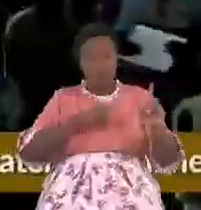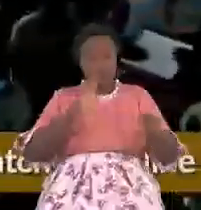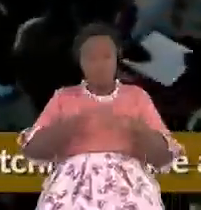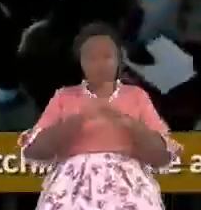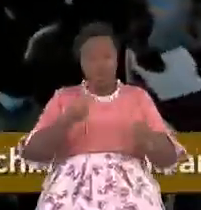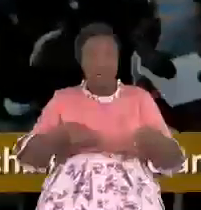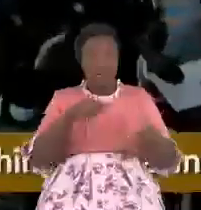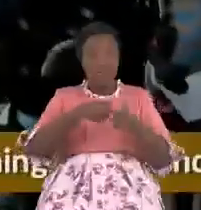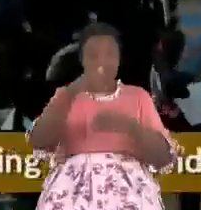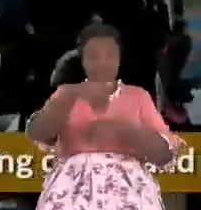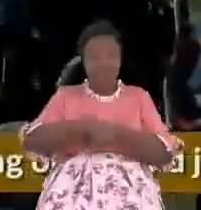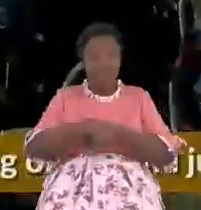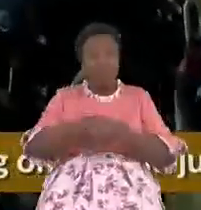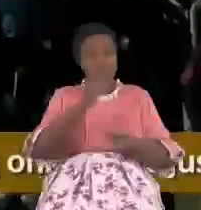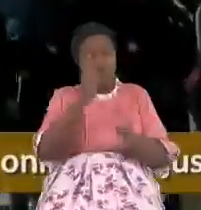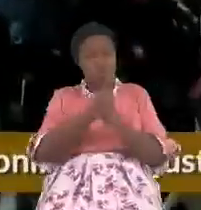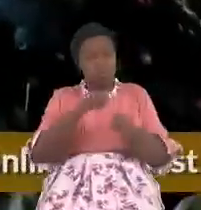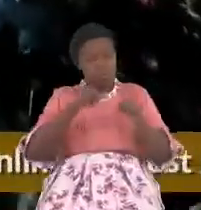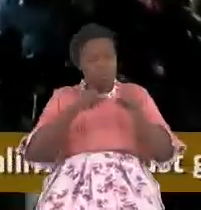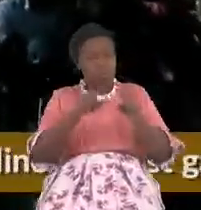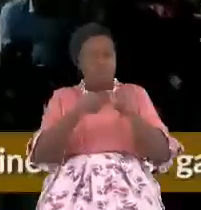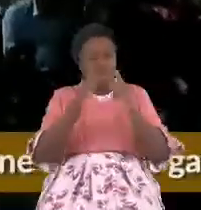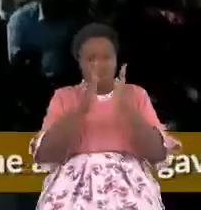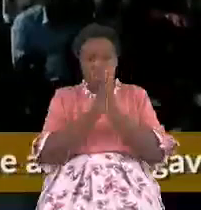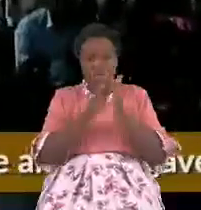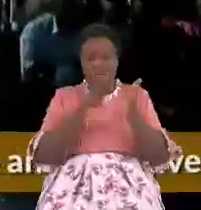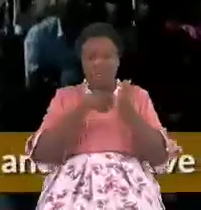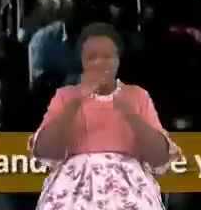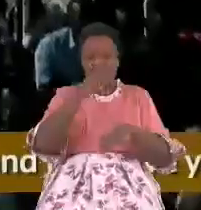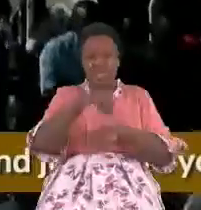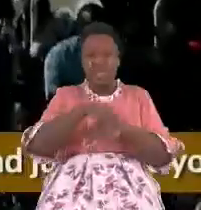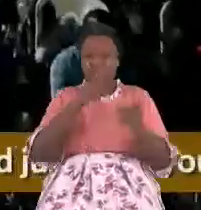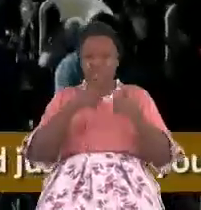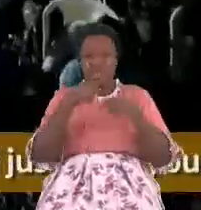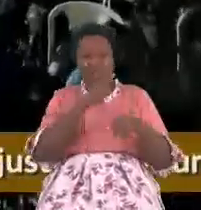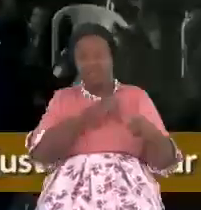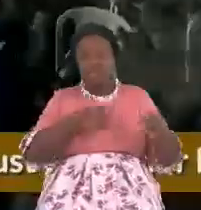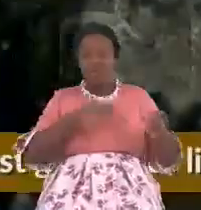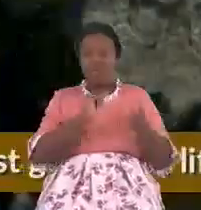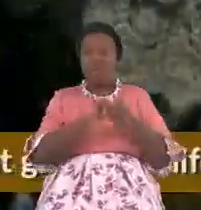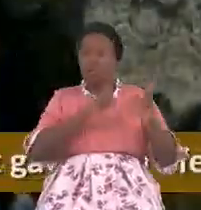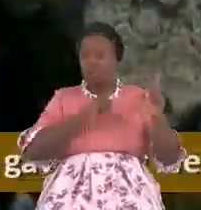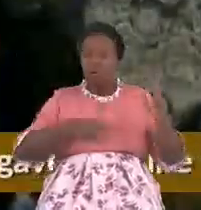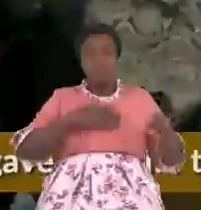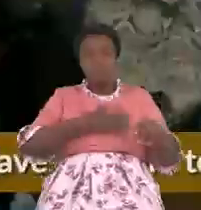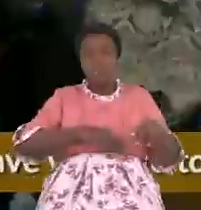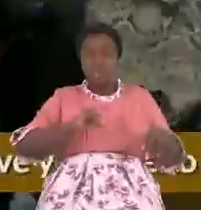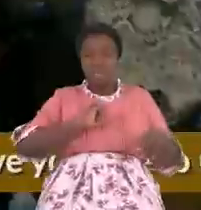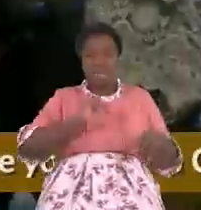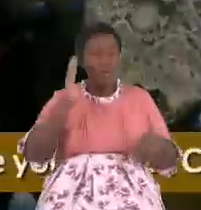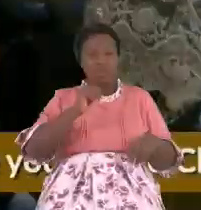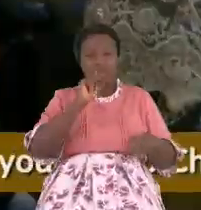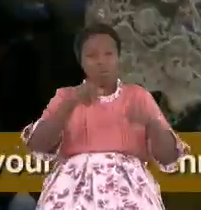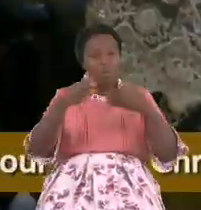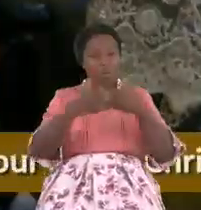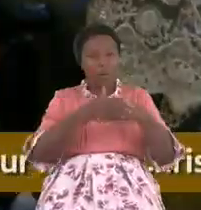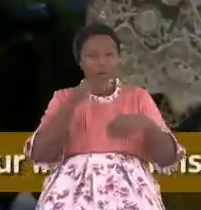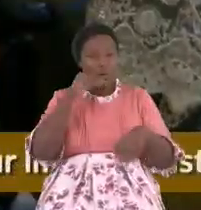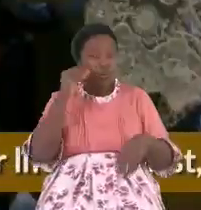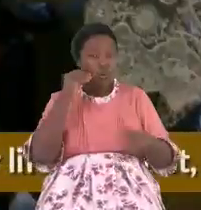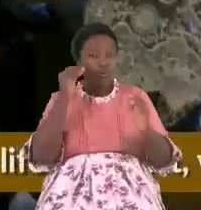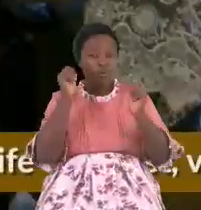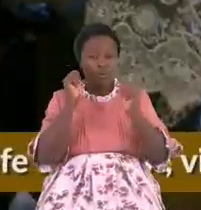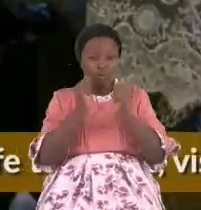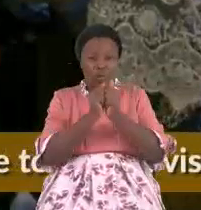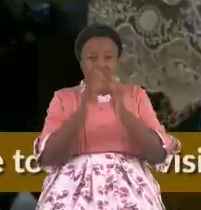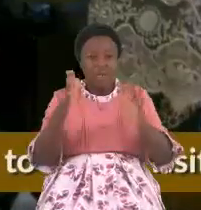telling god tonight is my night i'm not going back without my healing i'm not going back